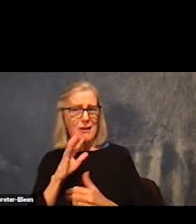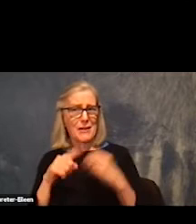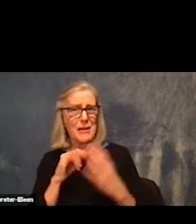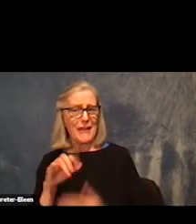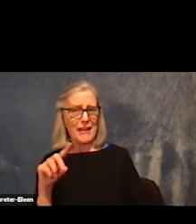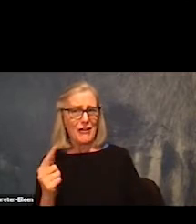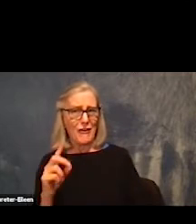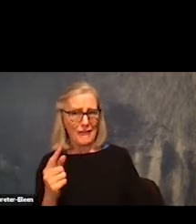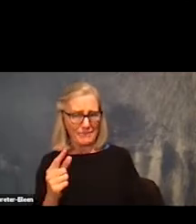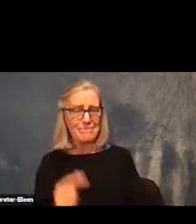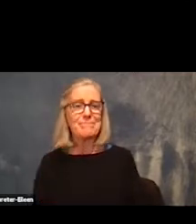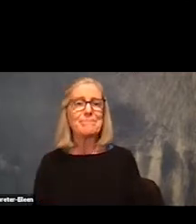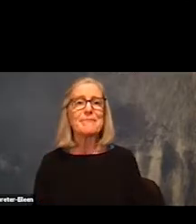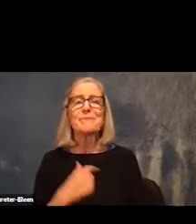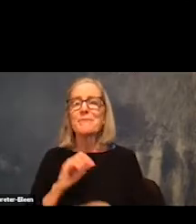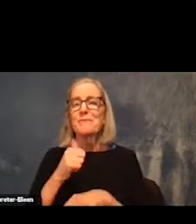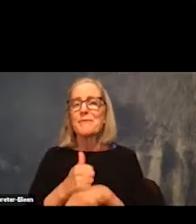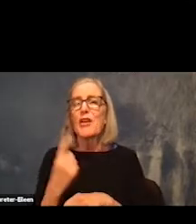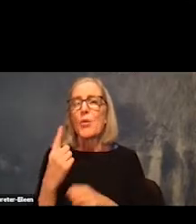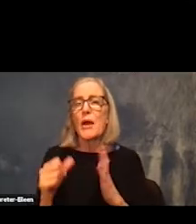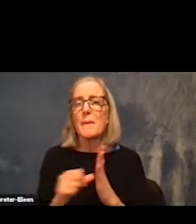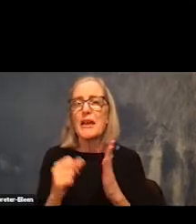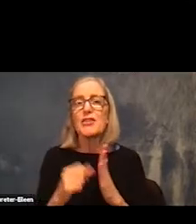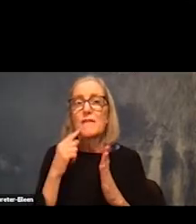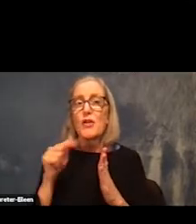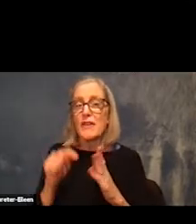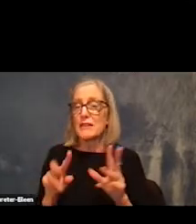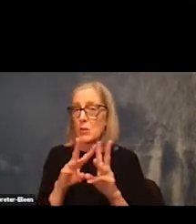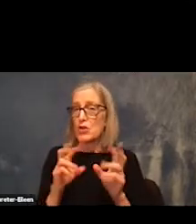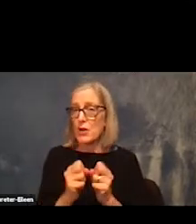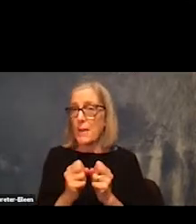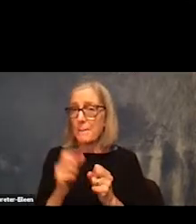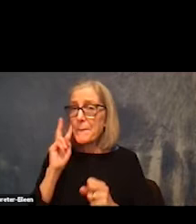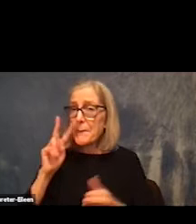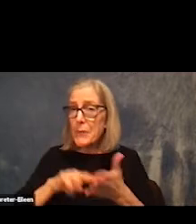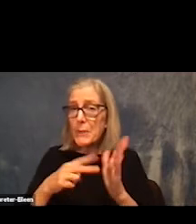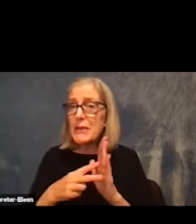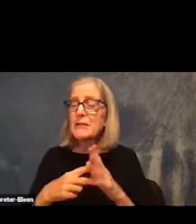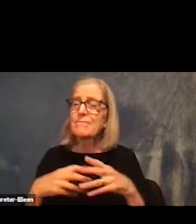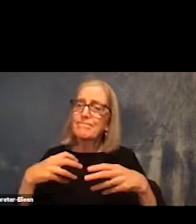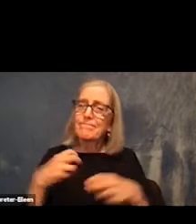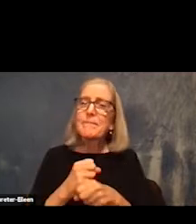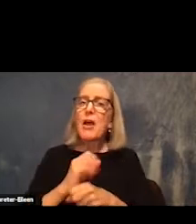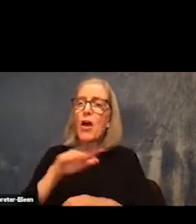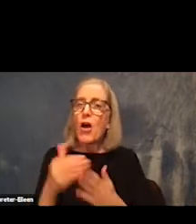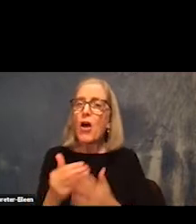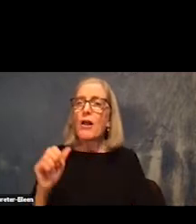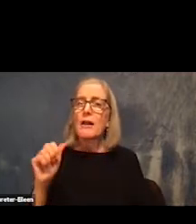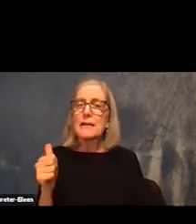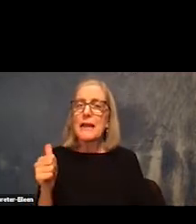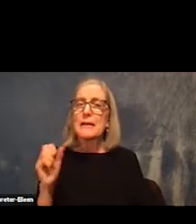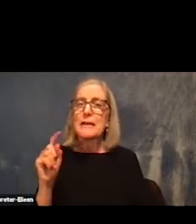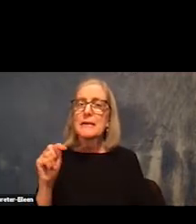I created a 1-pager for this workshop to summarize all 10 tips that you can download with this